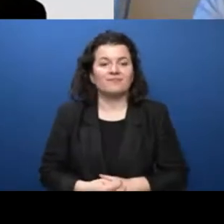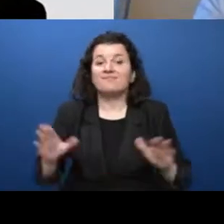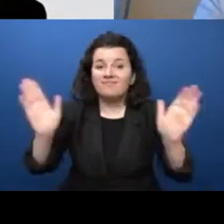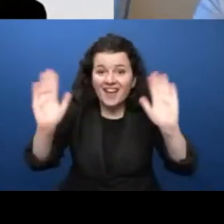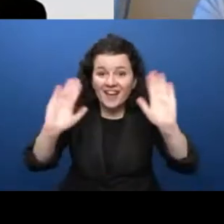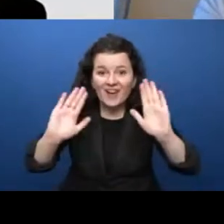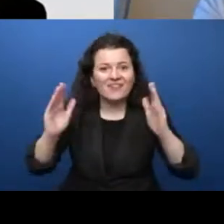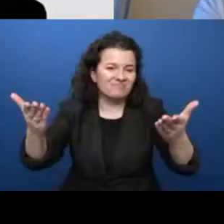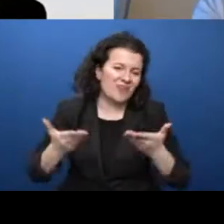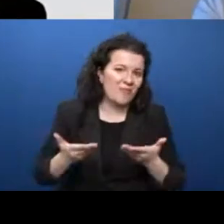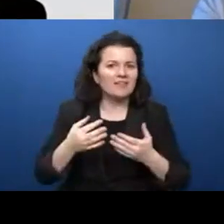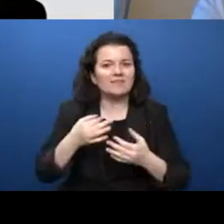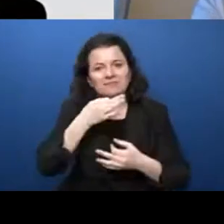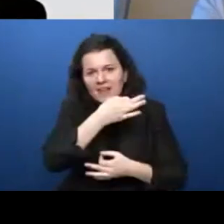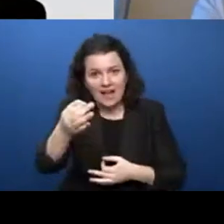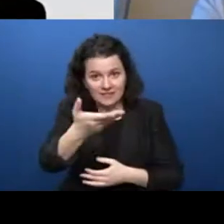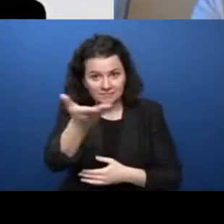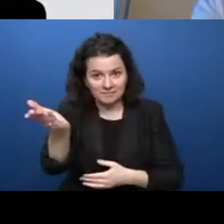everybody. would like to start asking you the following question.